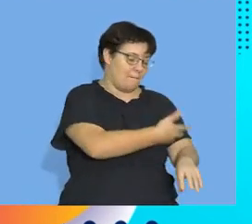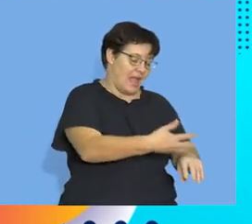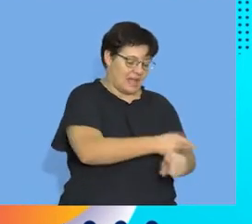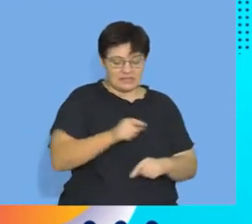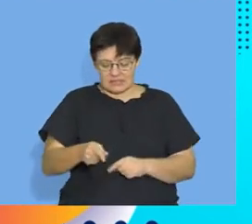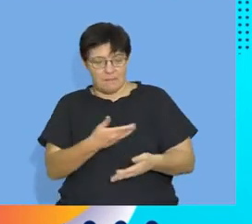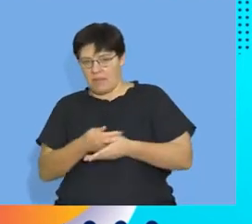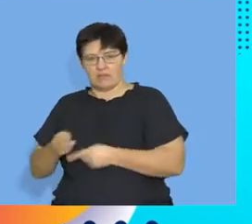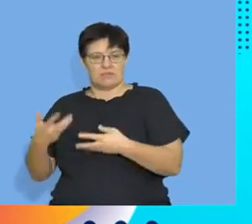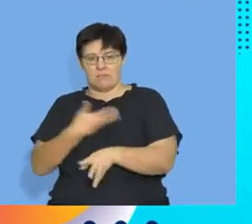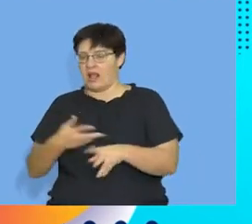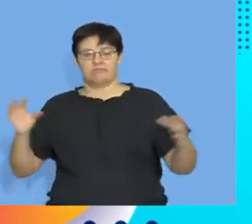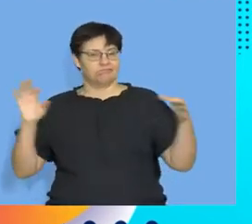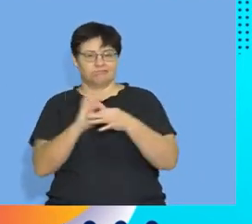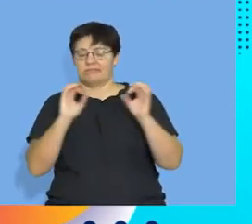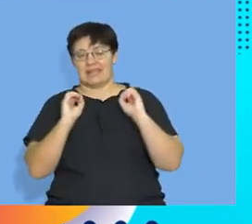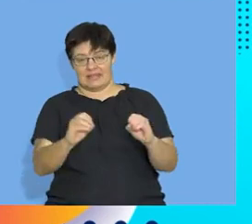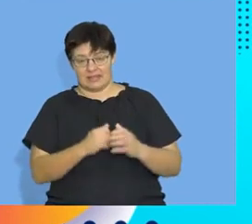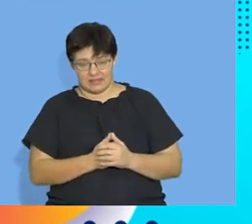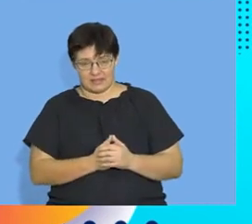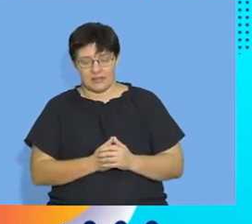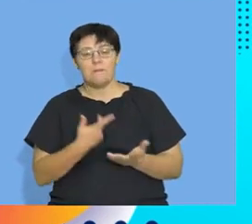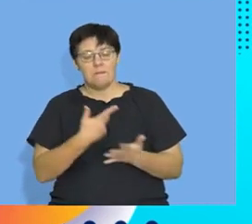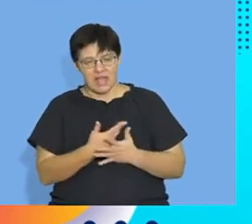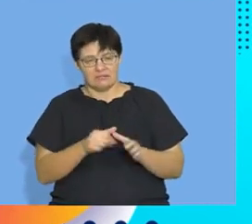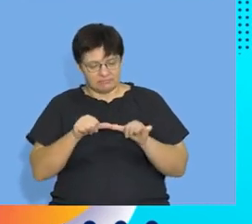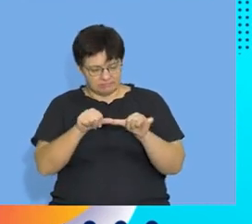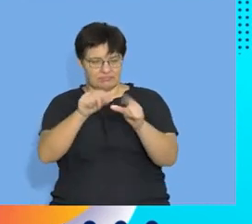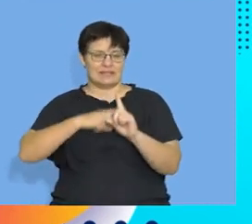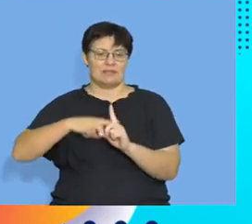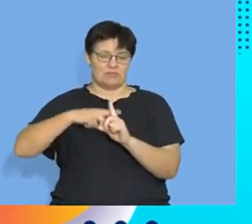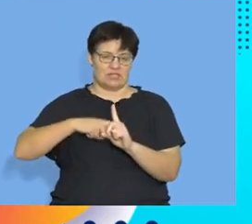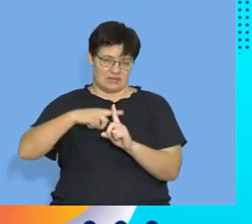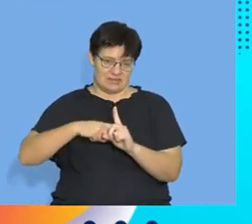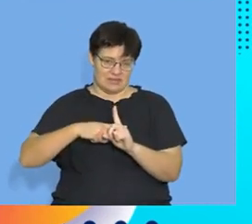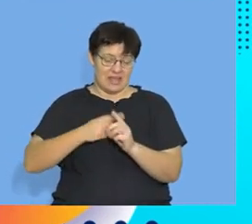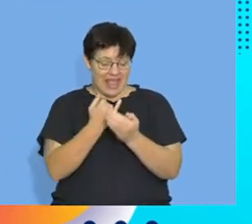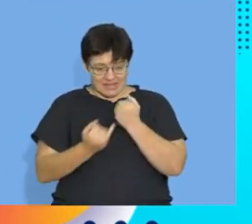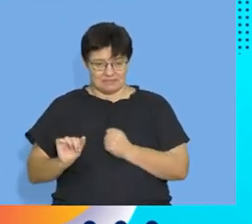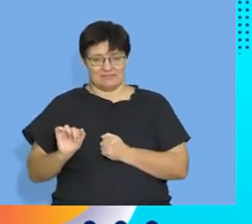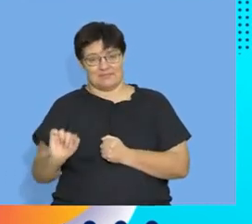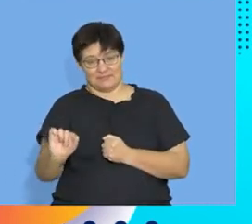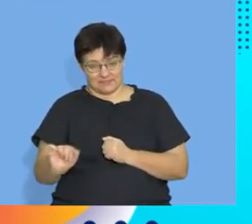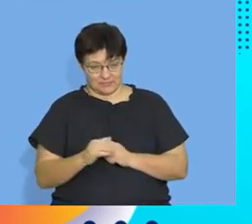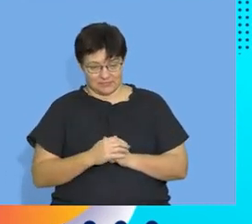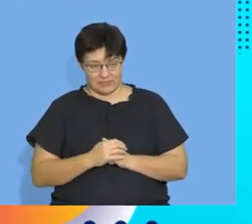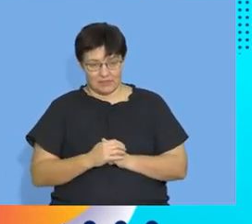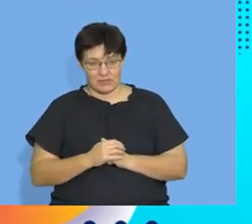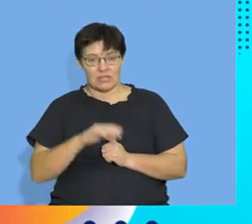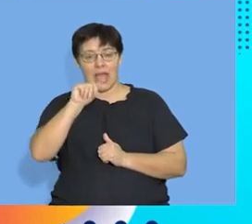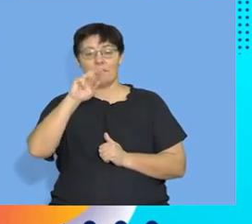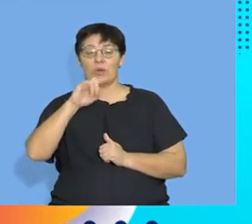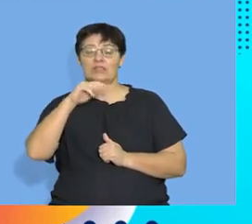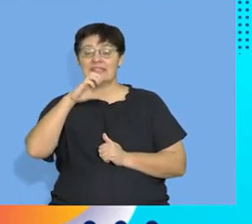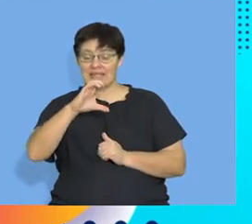supply and the fetus. So the fetus has to maintain its body temperature independently. And so we find that the amniotic